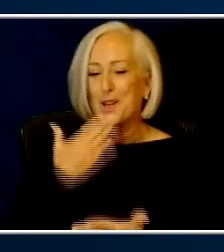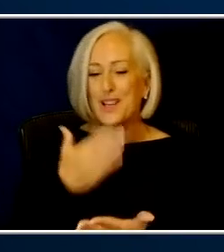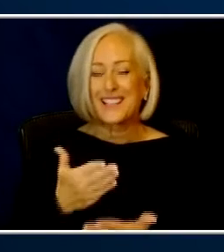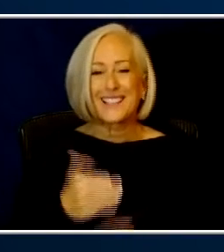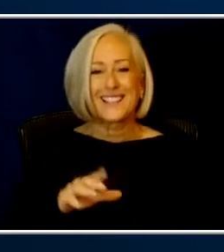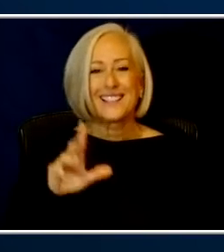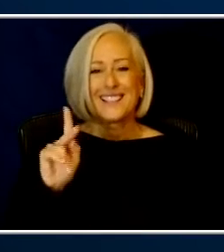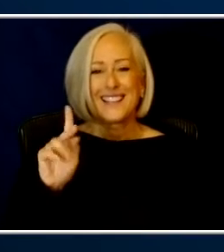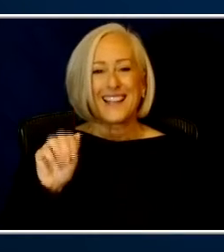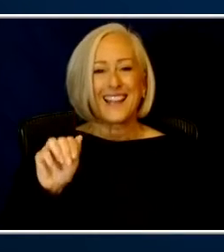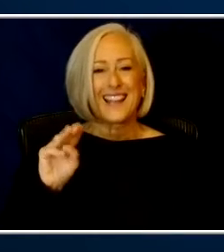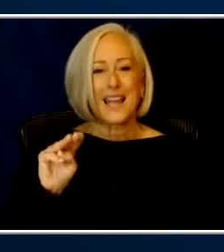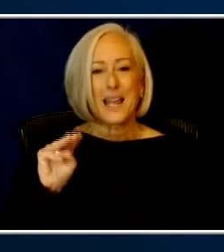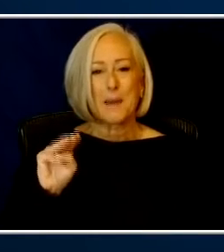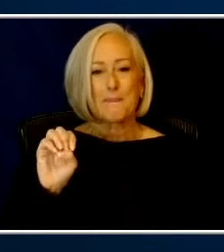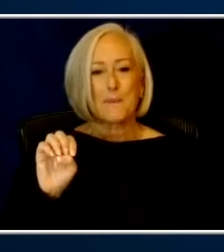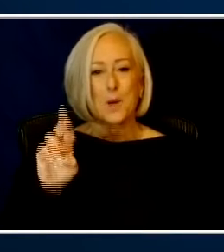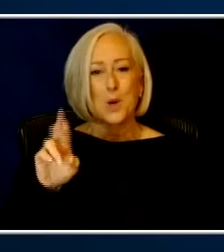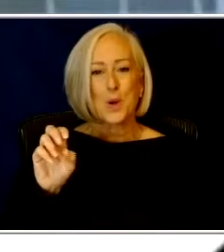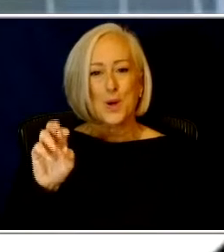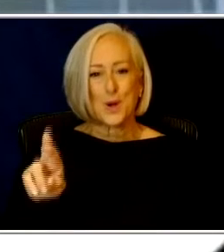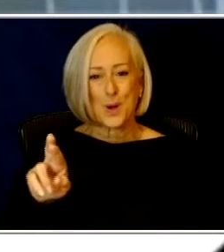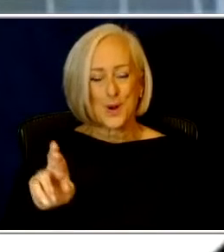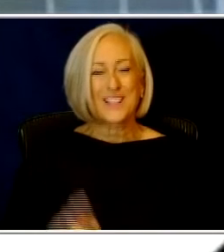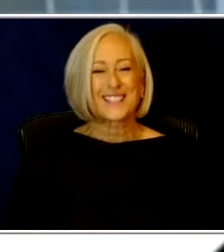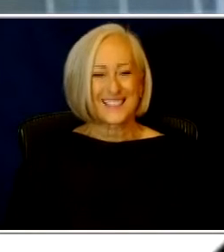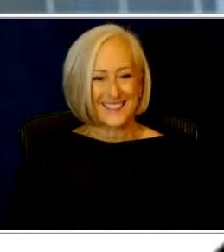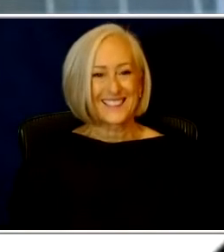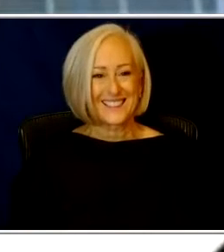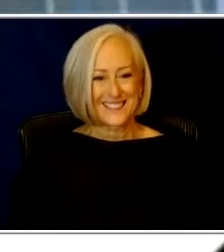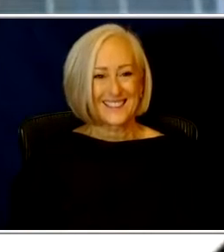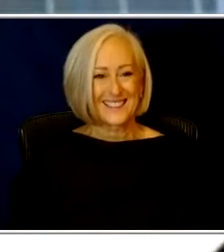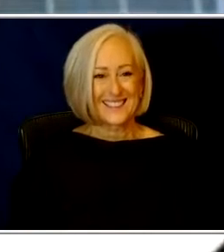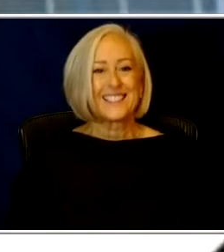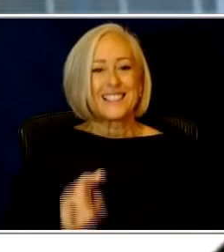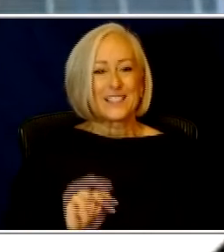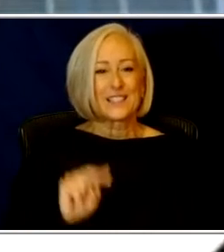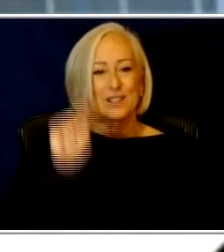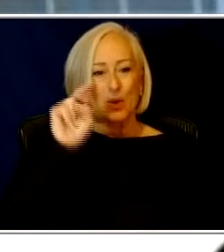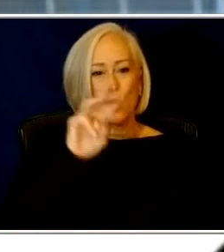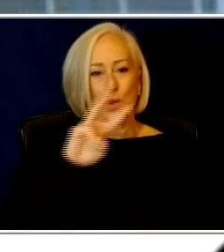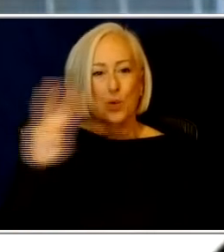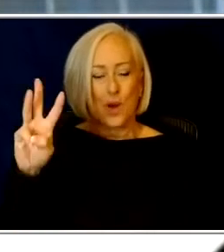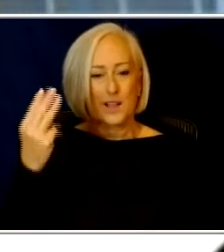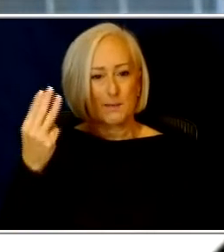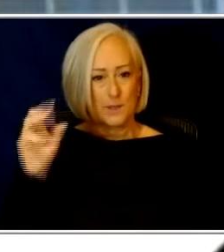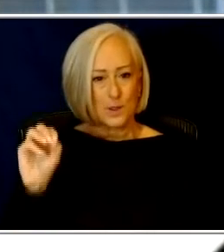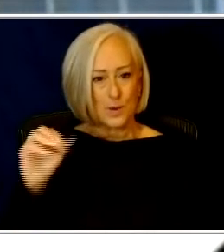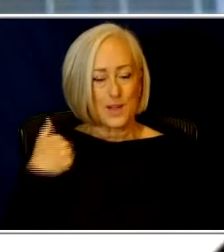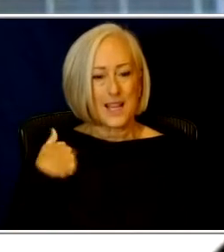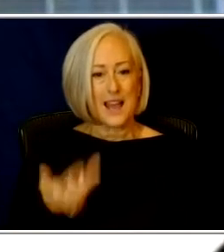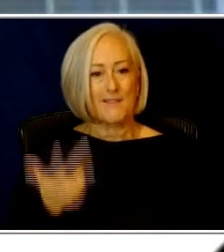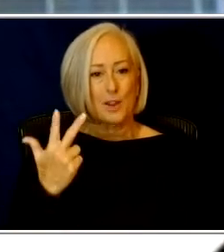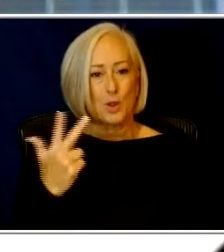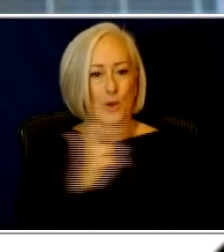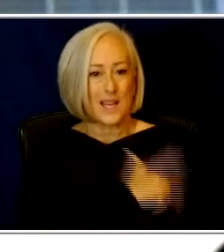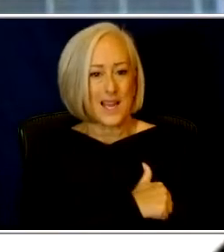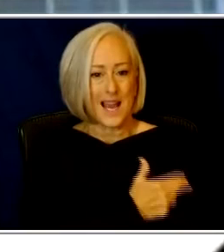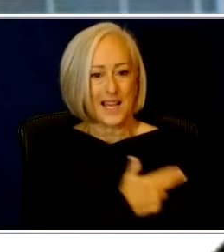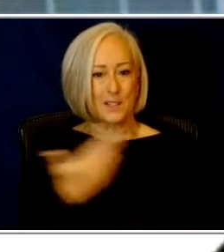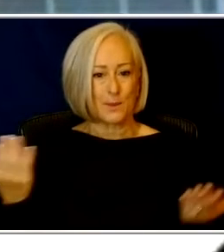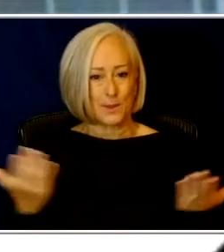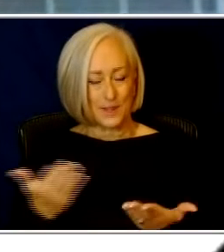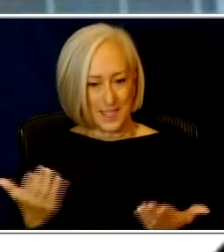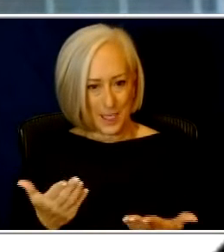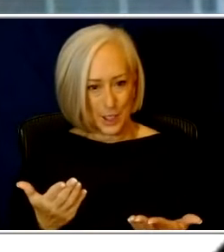Kemmerer. Excellent. Excellent. Thank you. Mosaic represents kind of Northwest Missouri. We have 3 hospitals up here. And so the